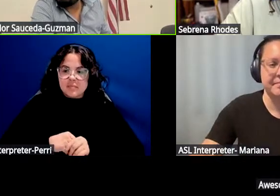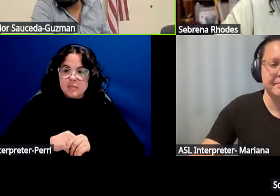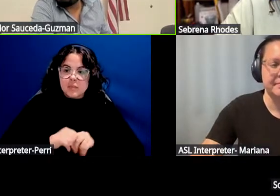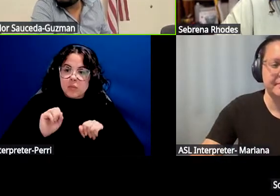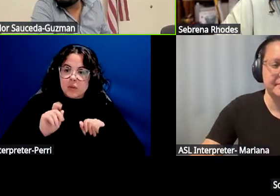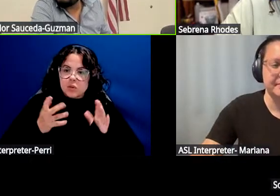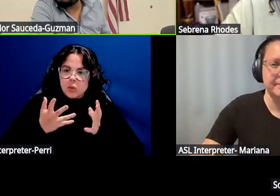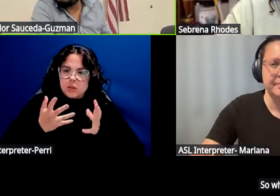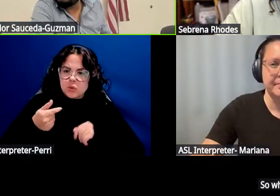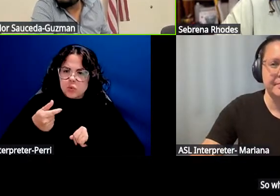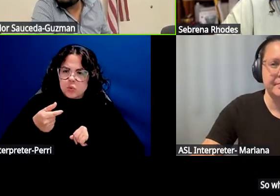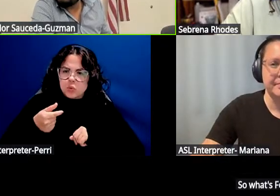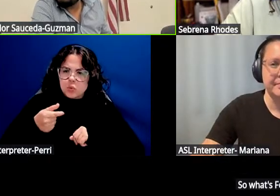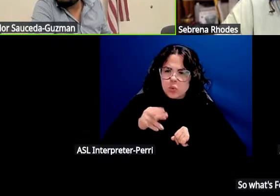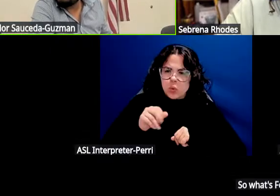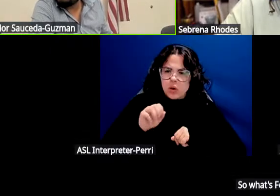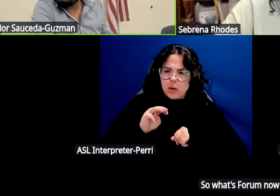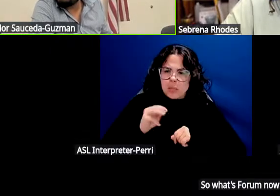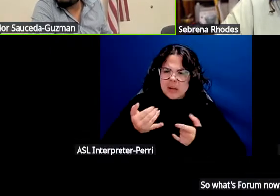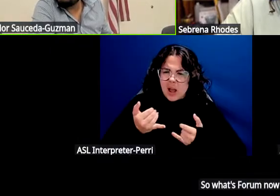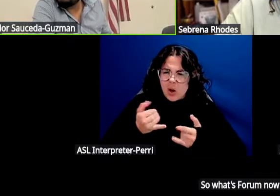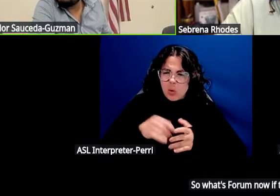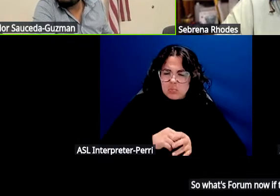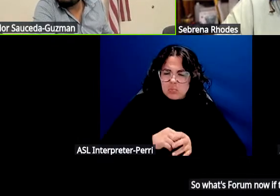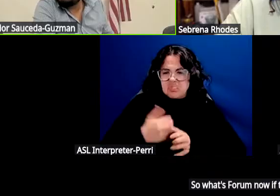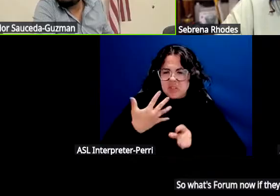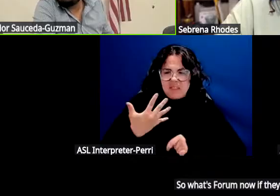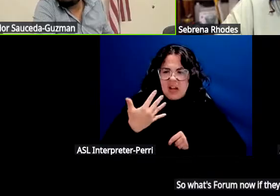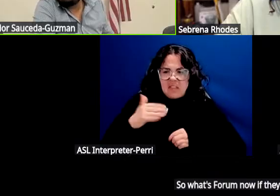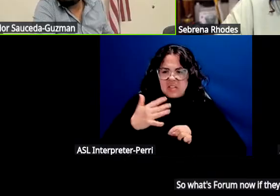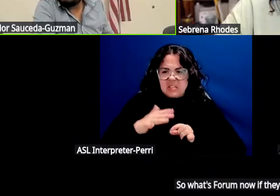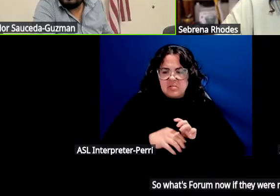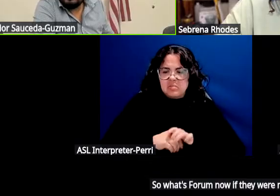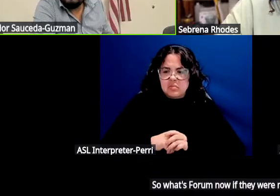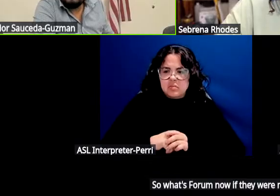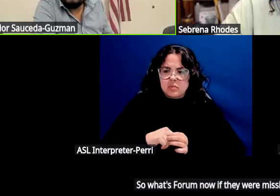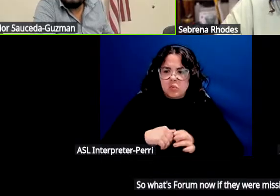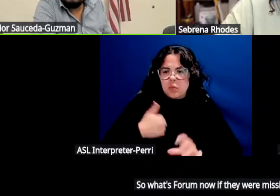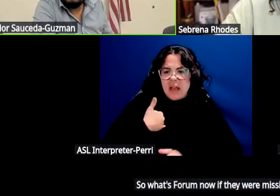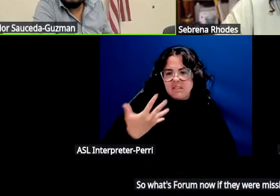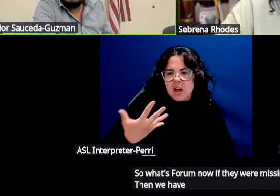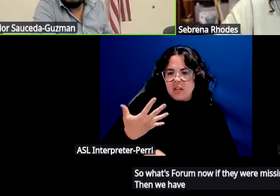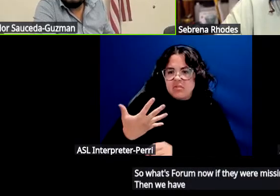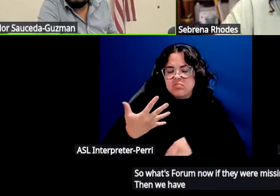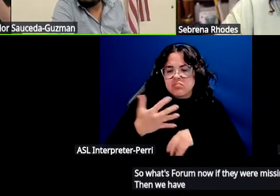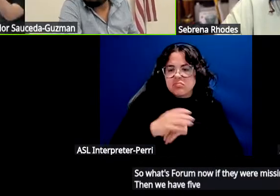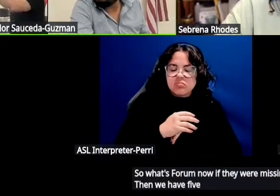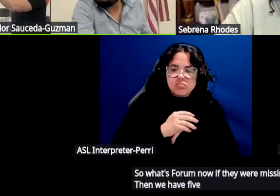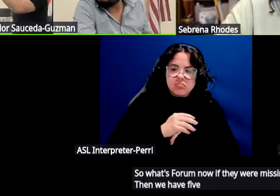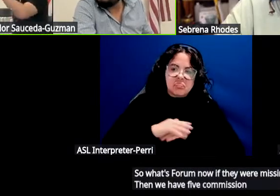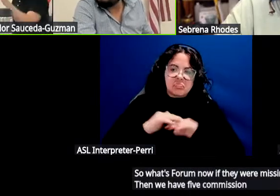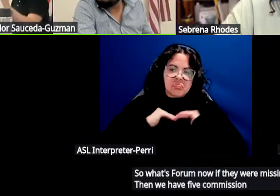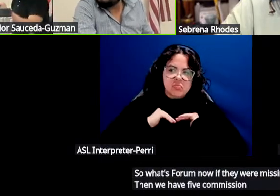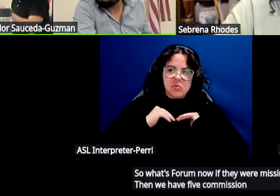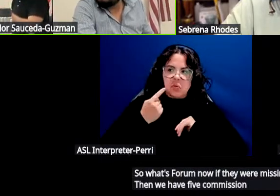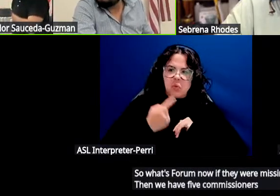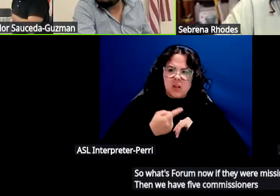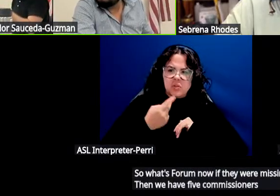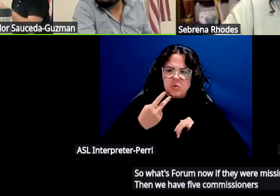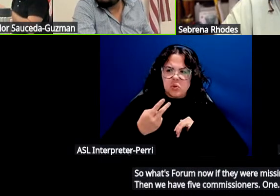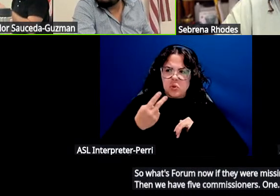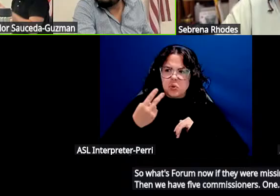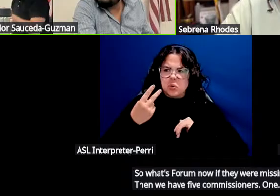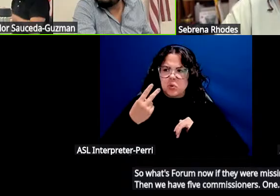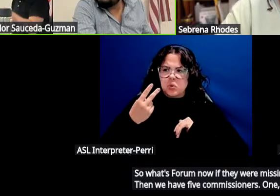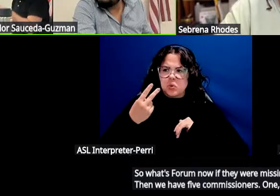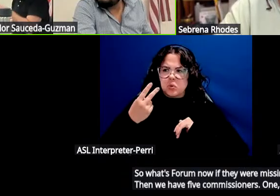quorum now if they were missing one? We just need 5 for quorum, and we have 5 commissioners. 1, 2,